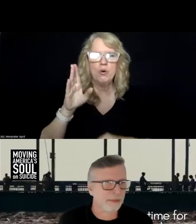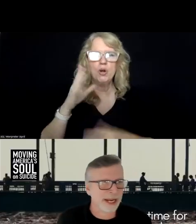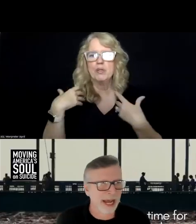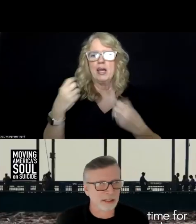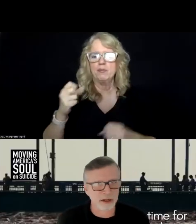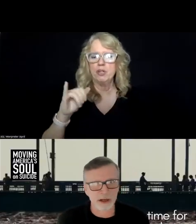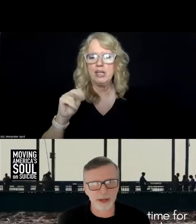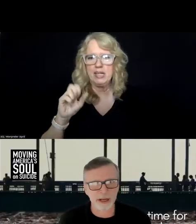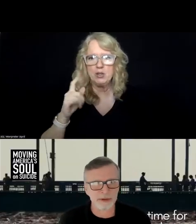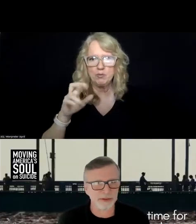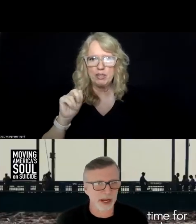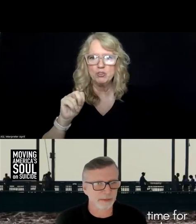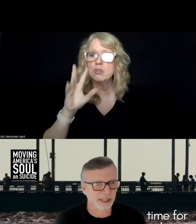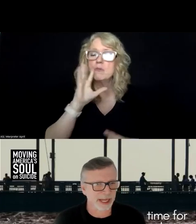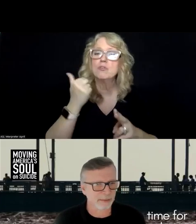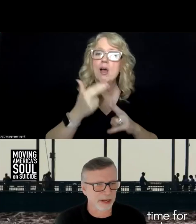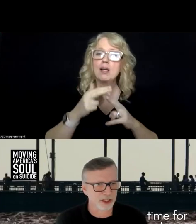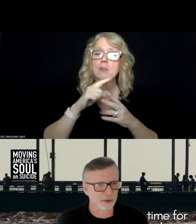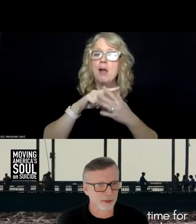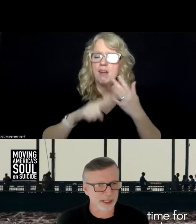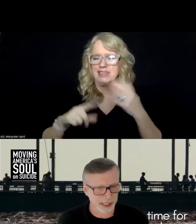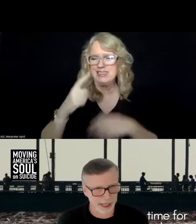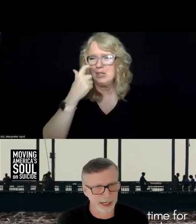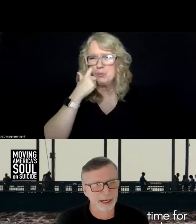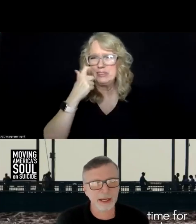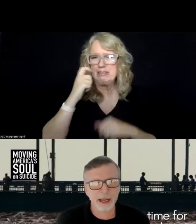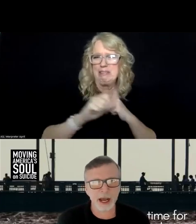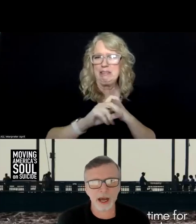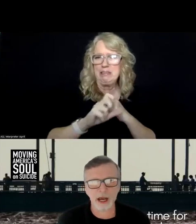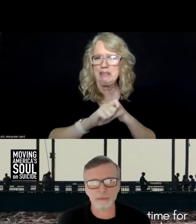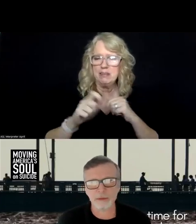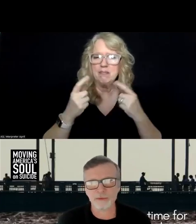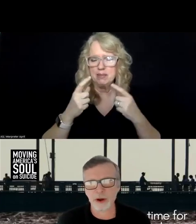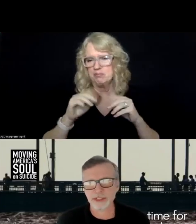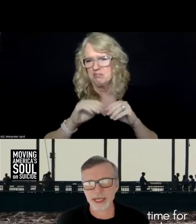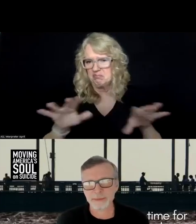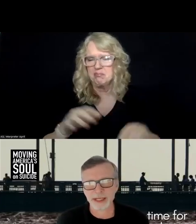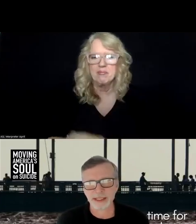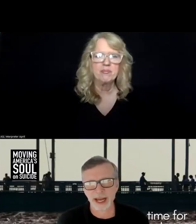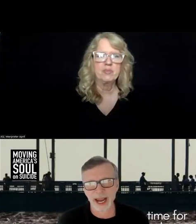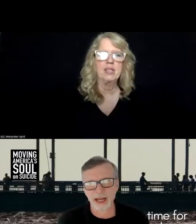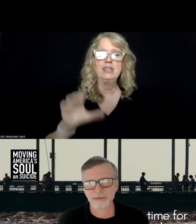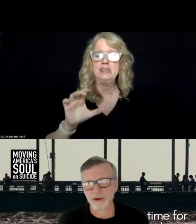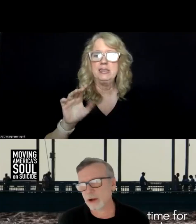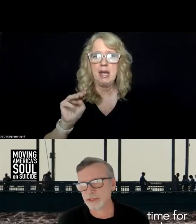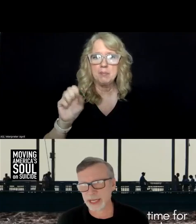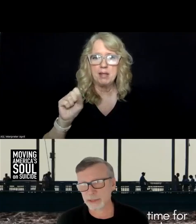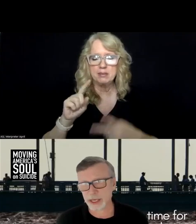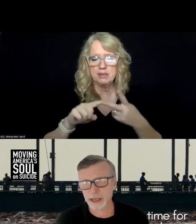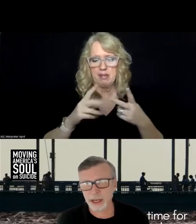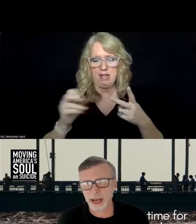And I've been asked to talk about a couple of documents that came out just recently from CMS and